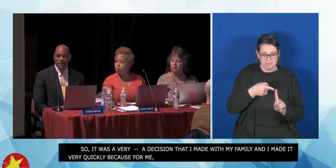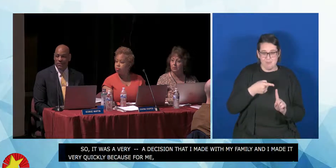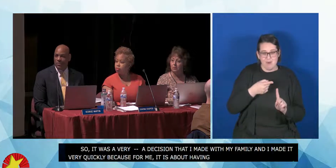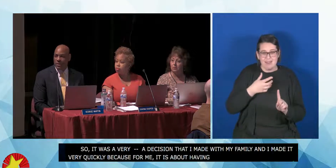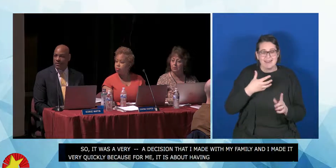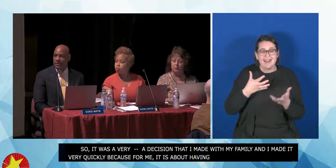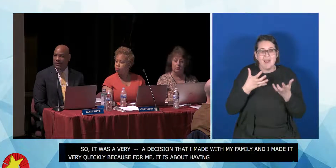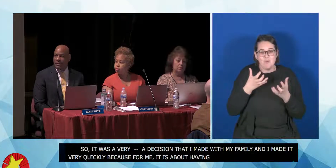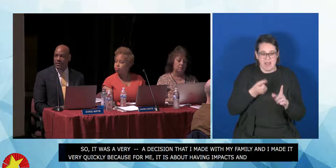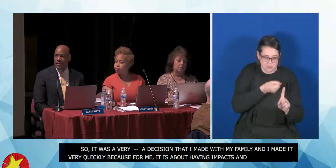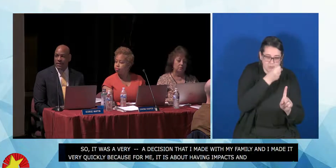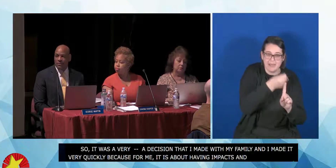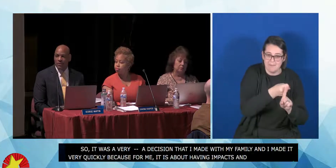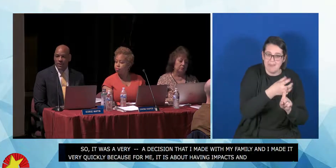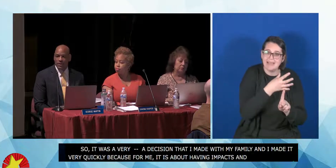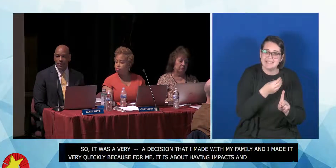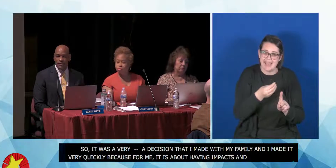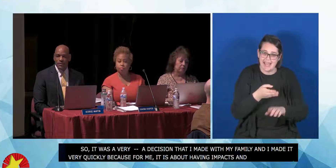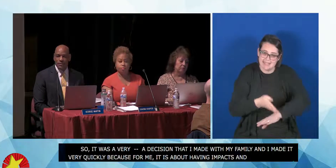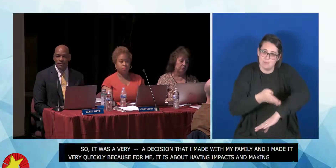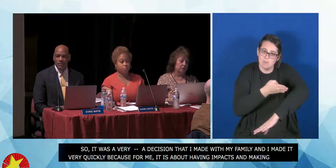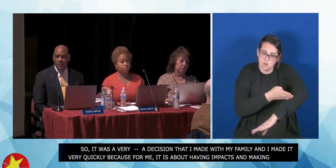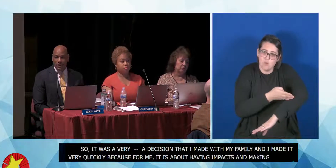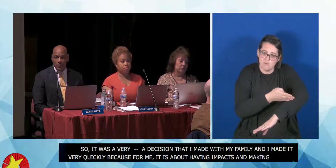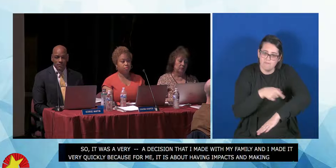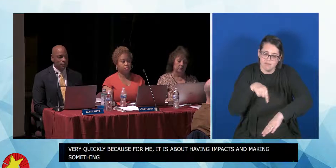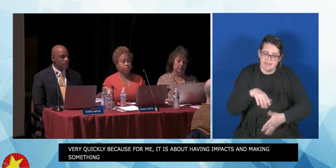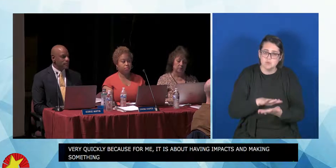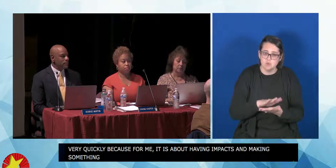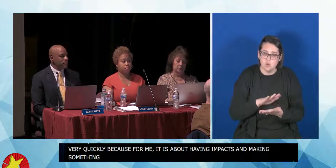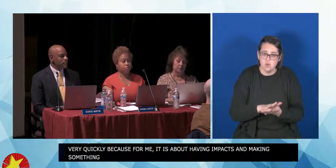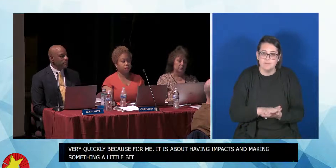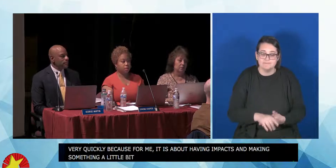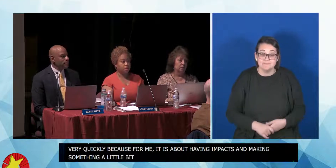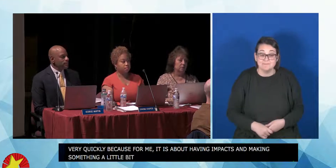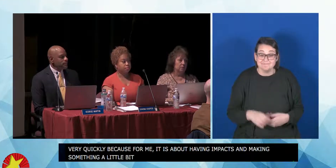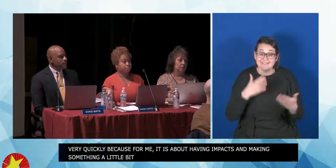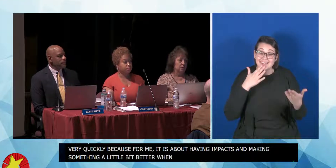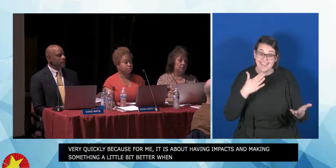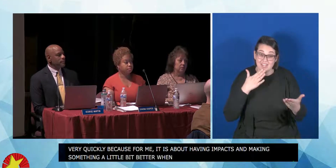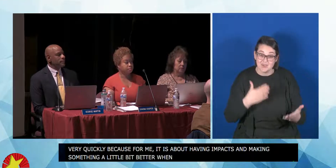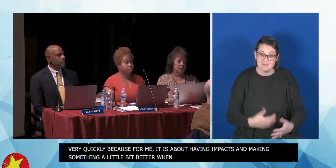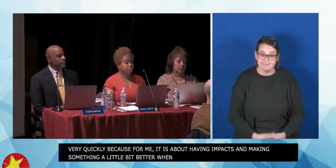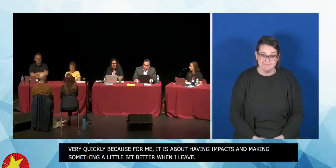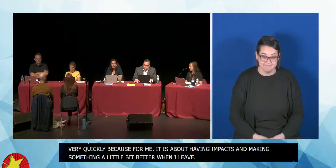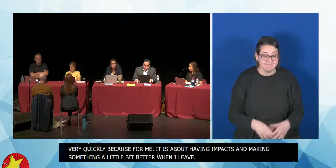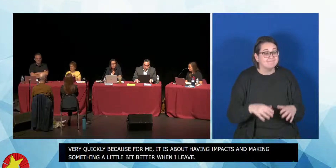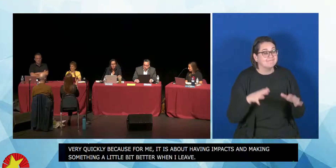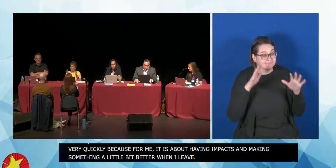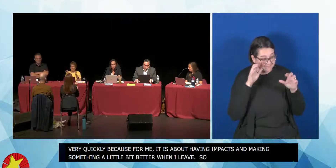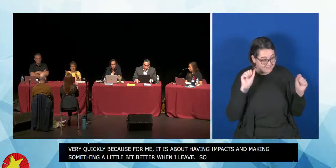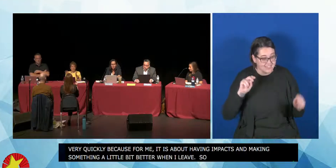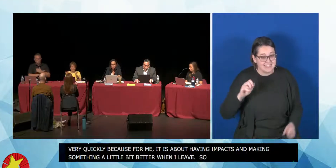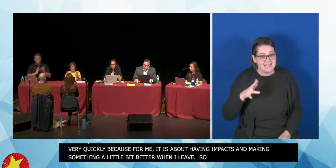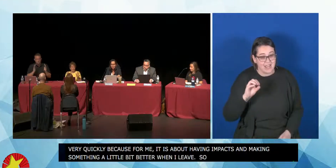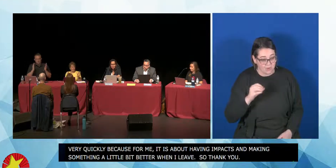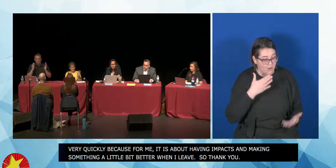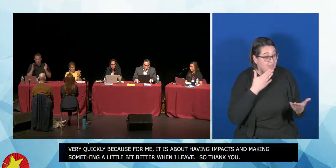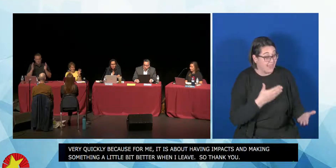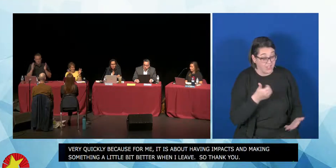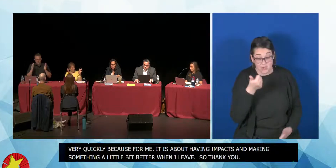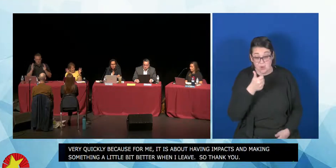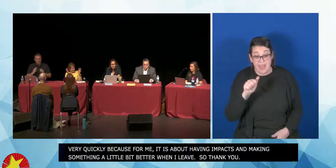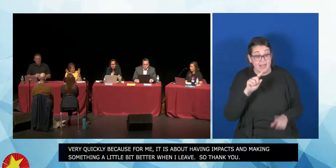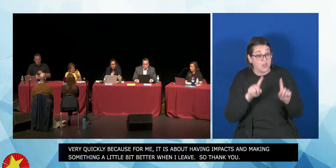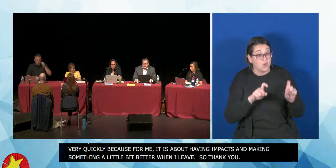a little bit better when I leave. So thank you. Thank you, Mr. Martin. Are there any questions for Mr. Martin